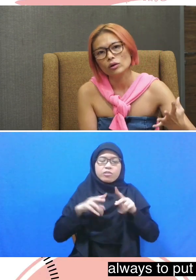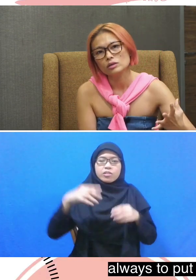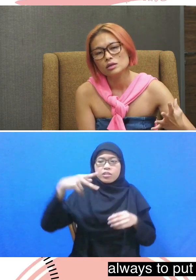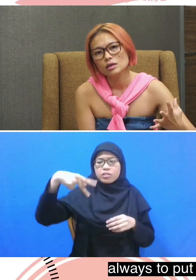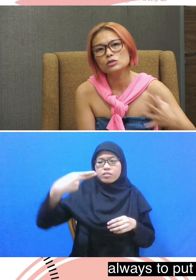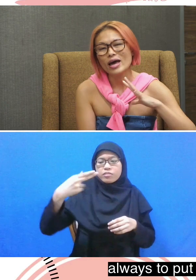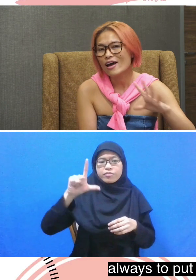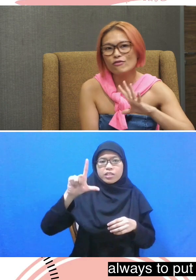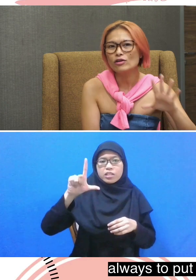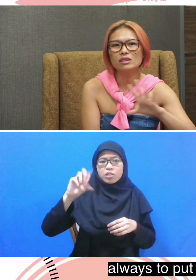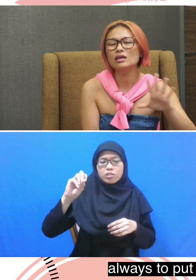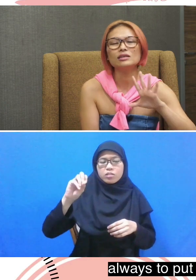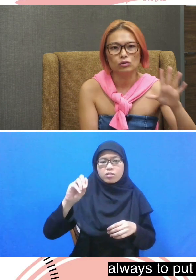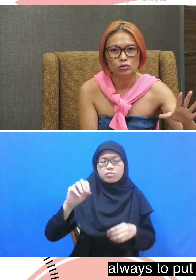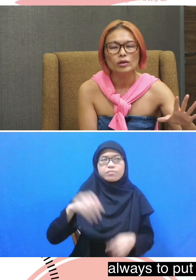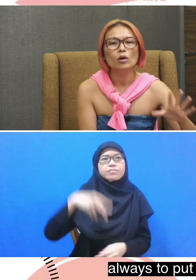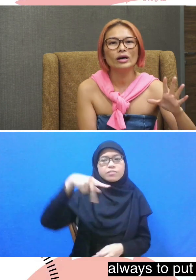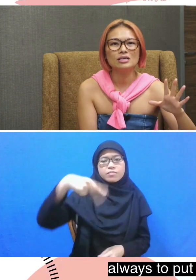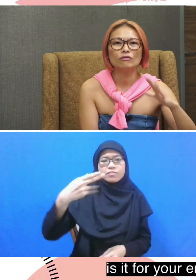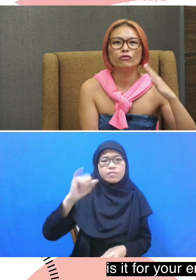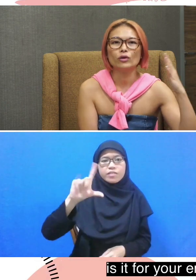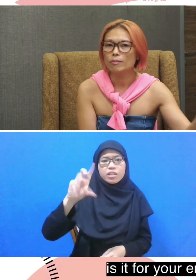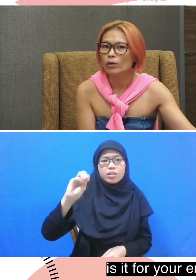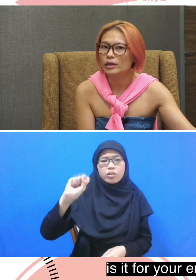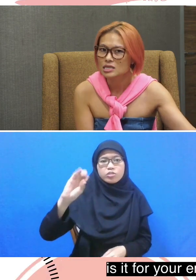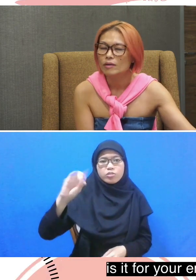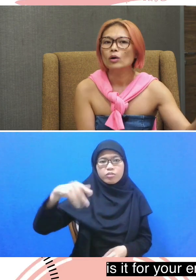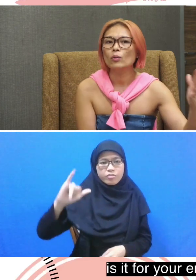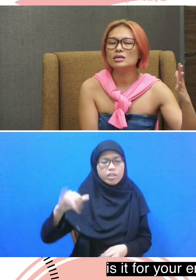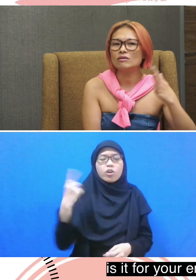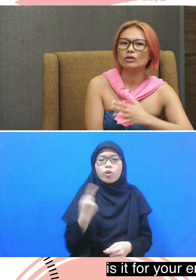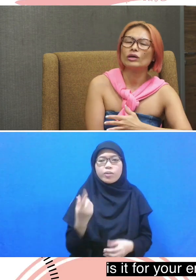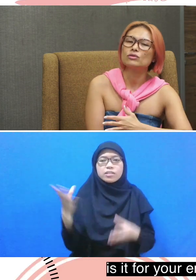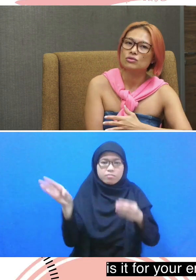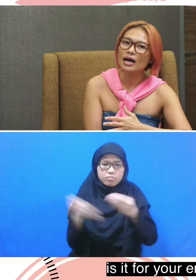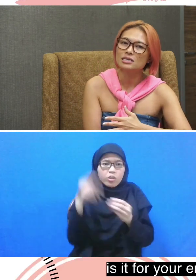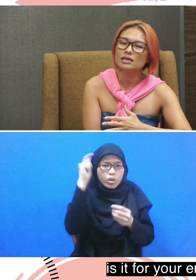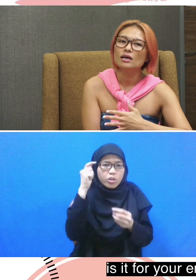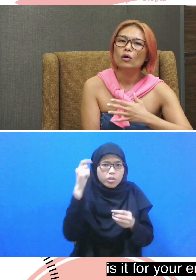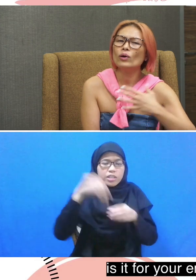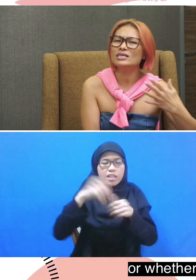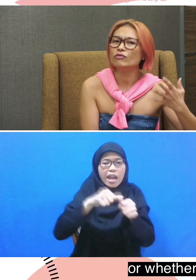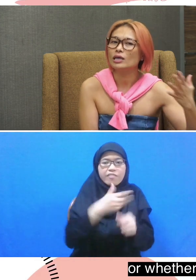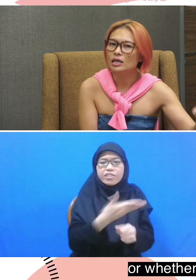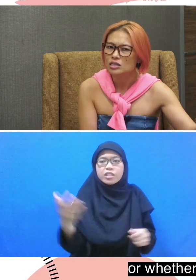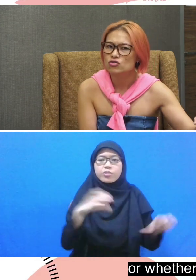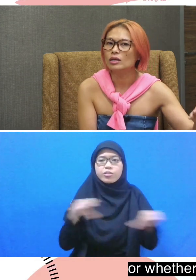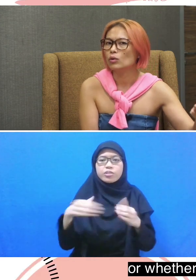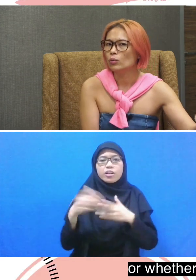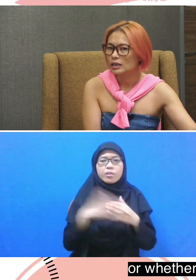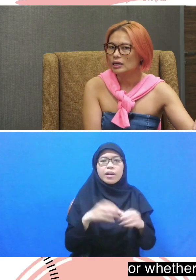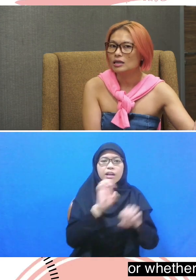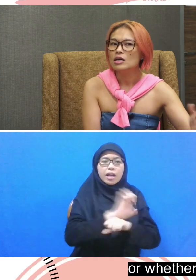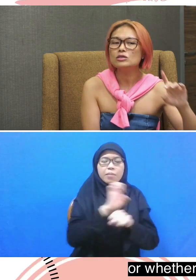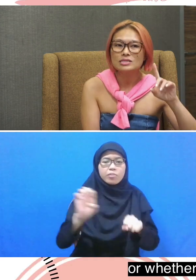a thought into everything that you do, whether is it for your employees, whether is it for the greater society, or whether is it for the industry that